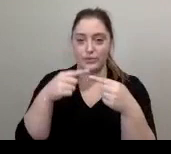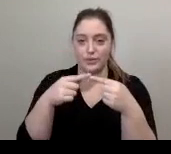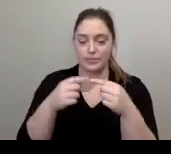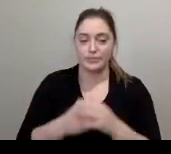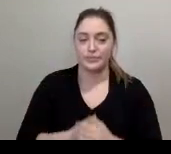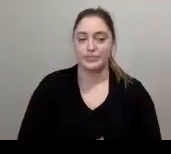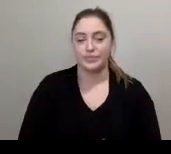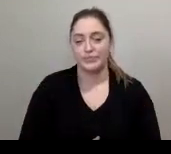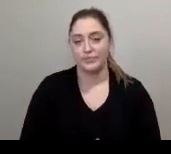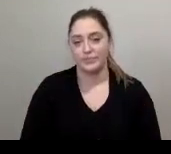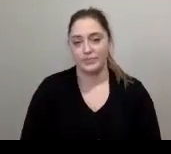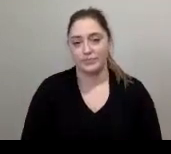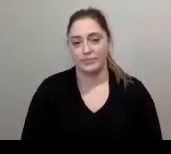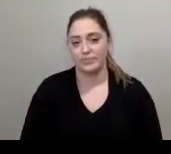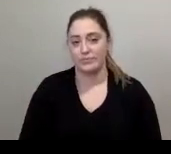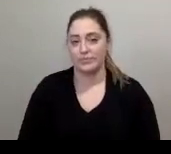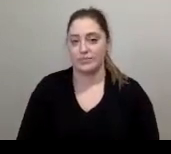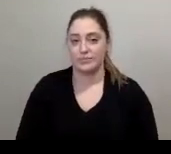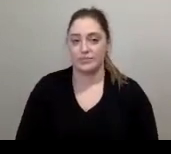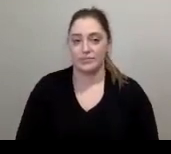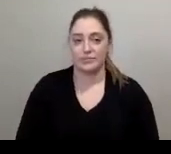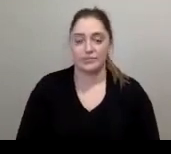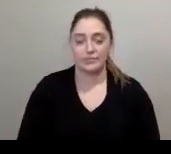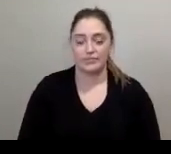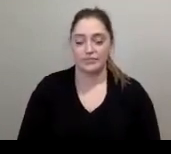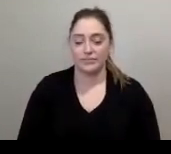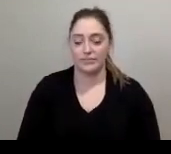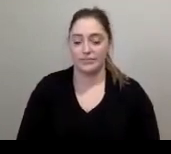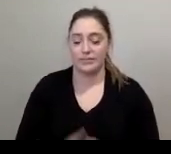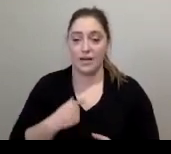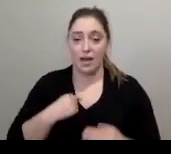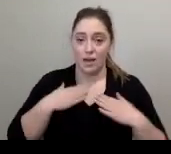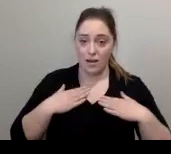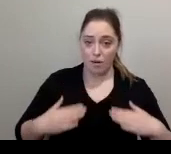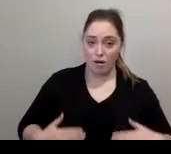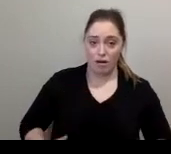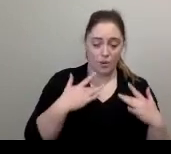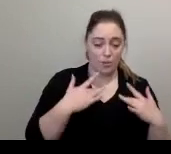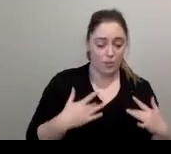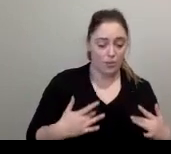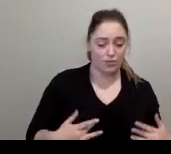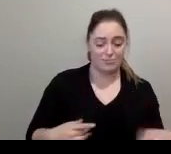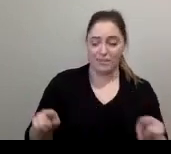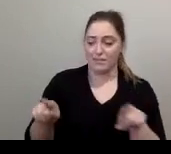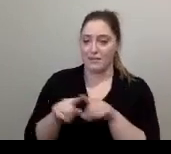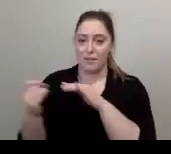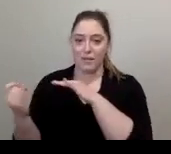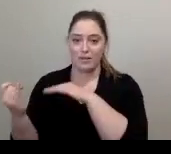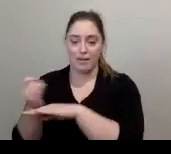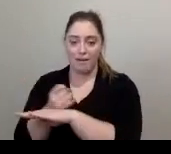circles. My body is an island softly